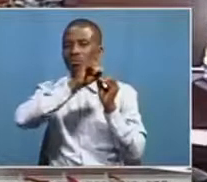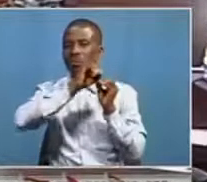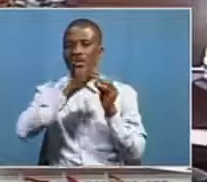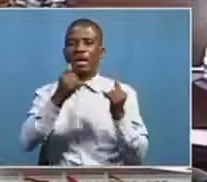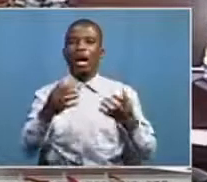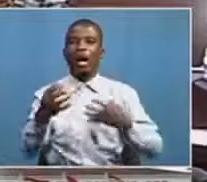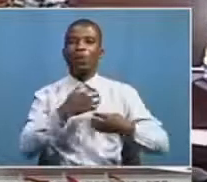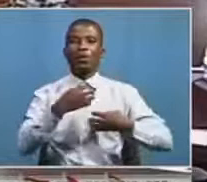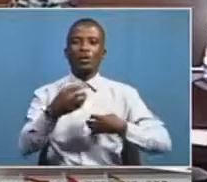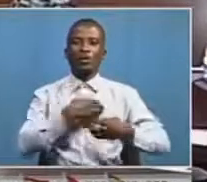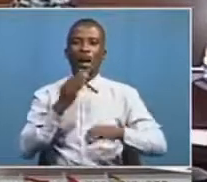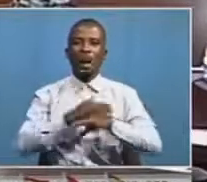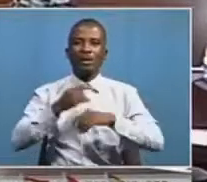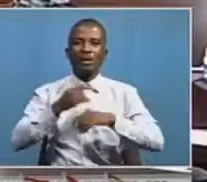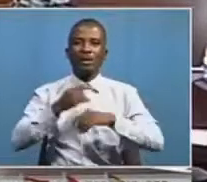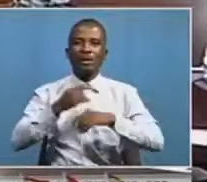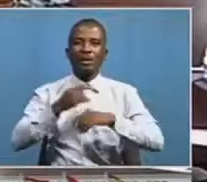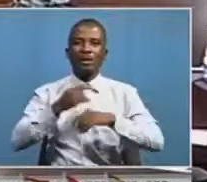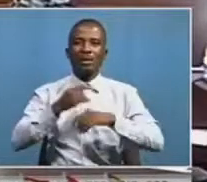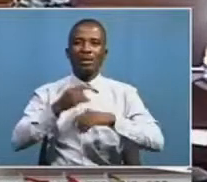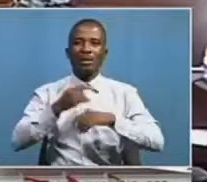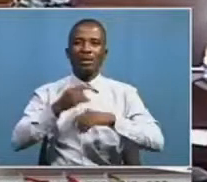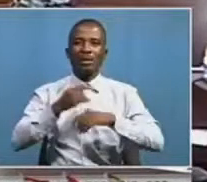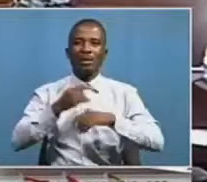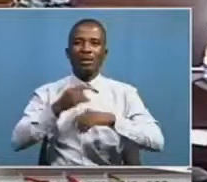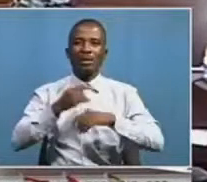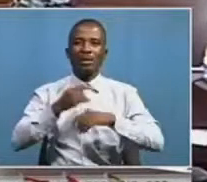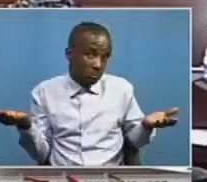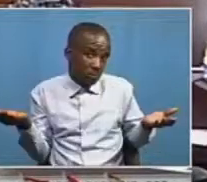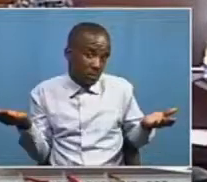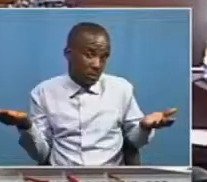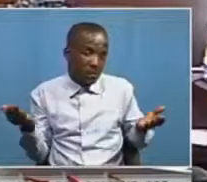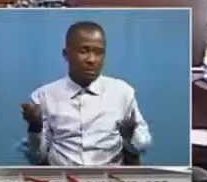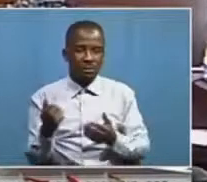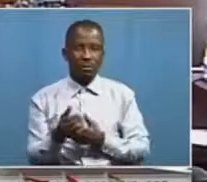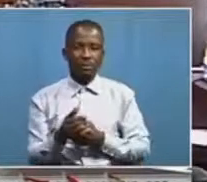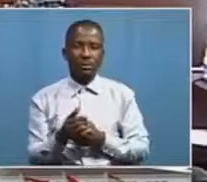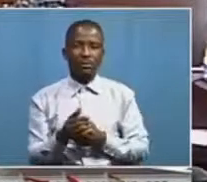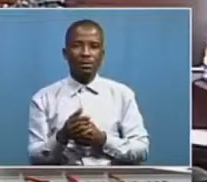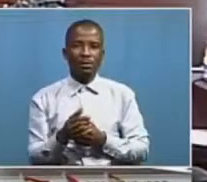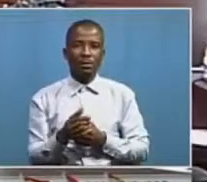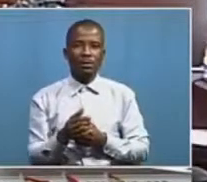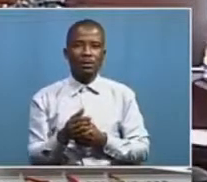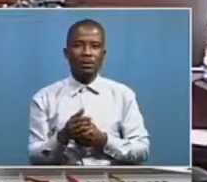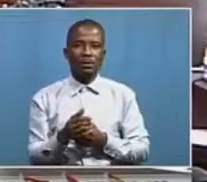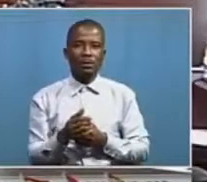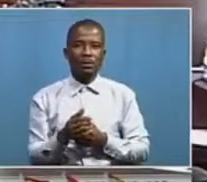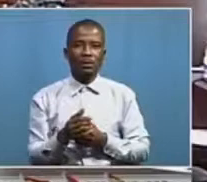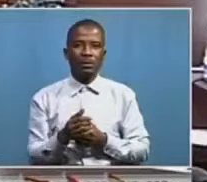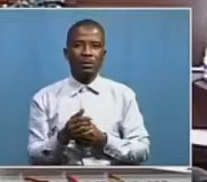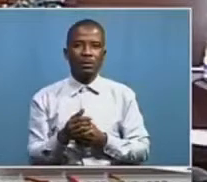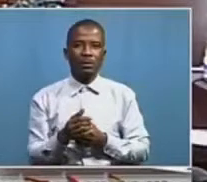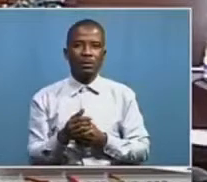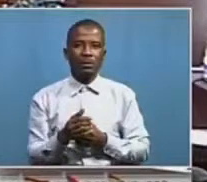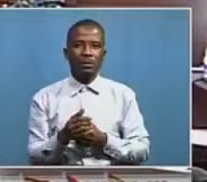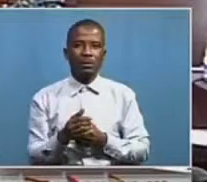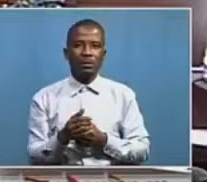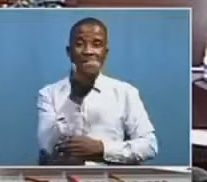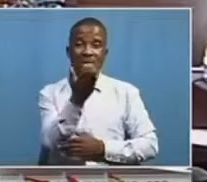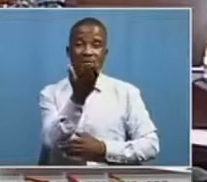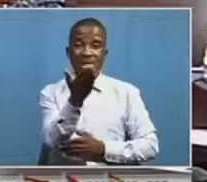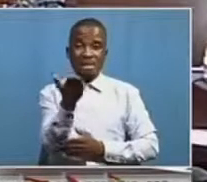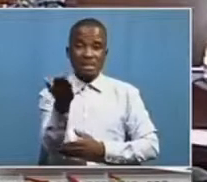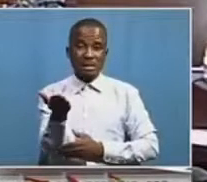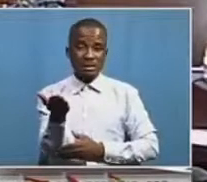that the declaration was done in their absence. With respect to the duties of party agents or representatives, we refer